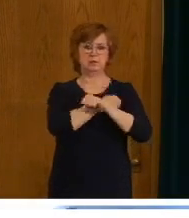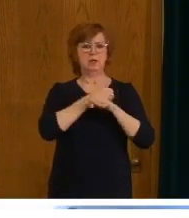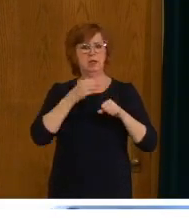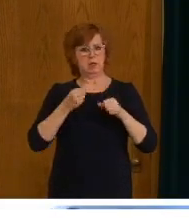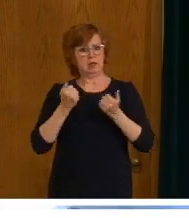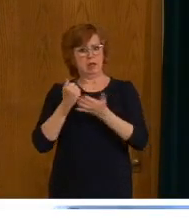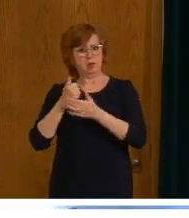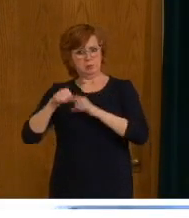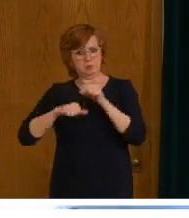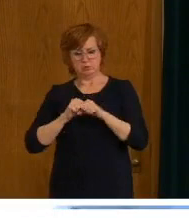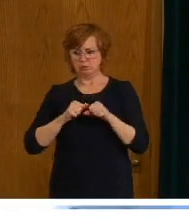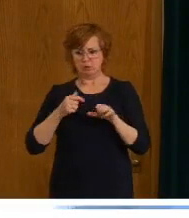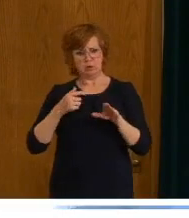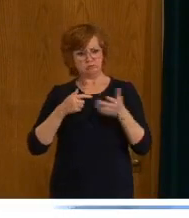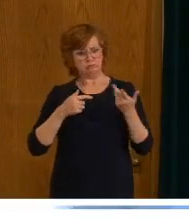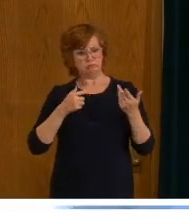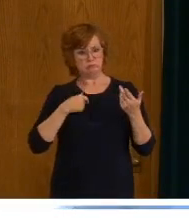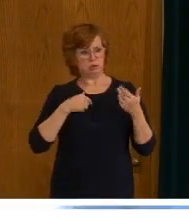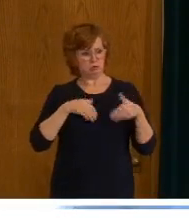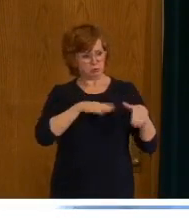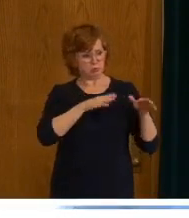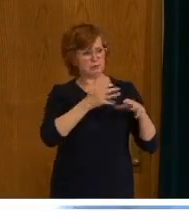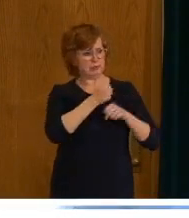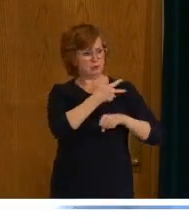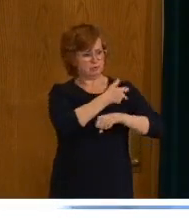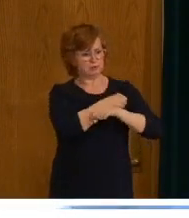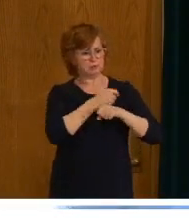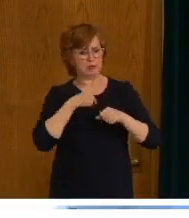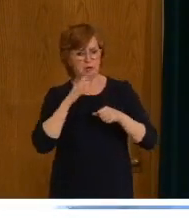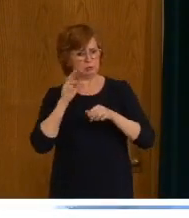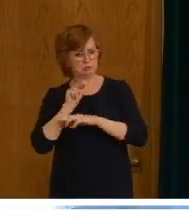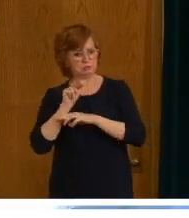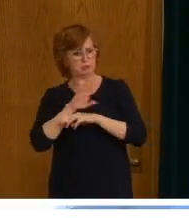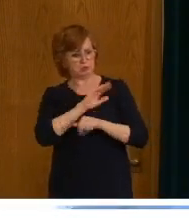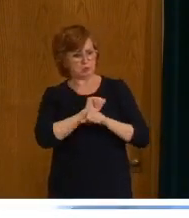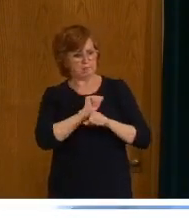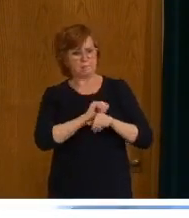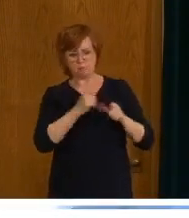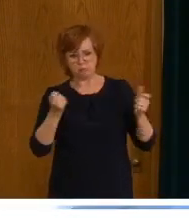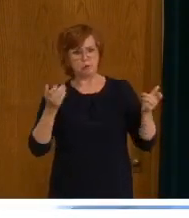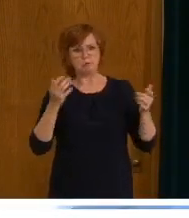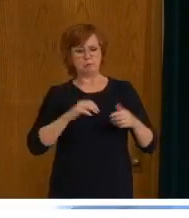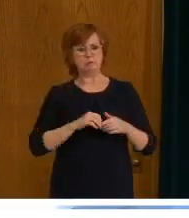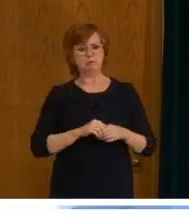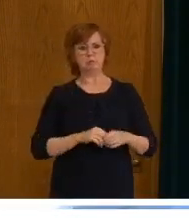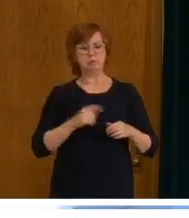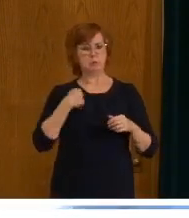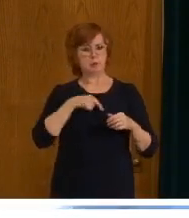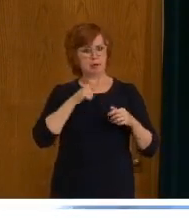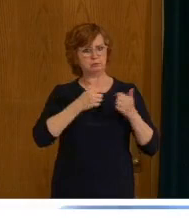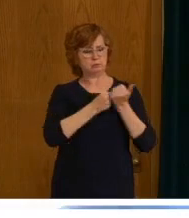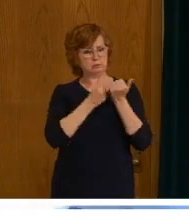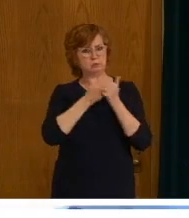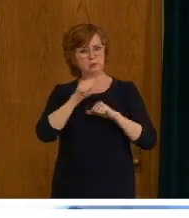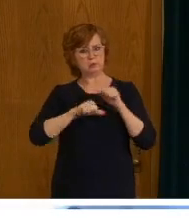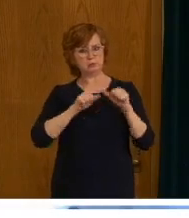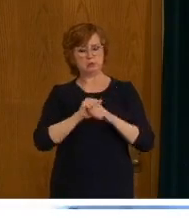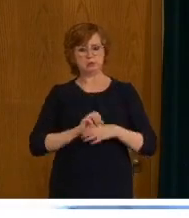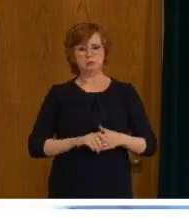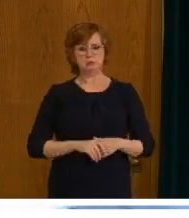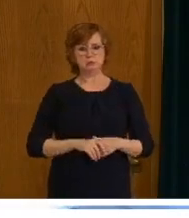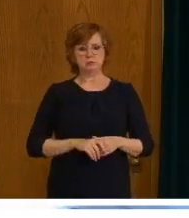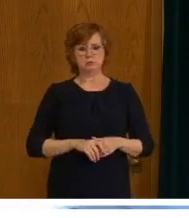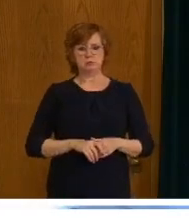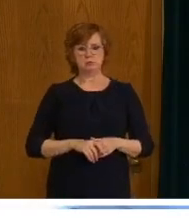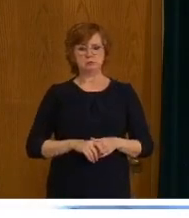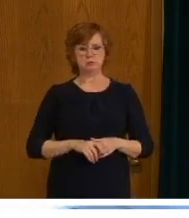appointment, and also then focus and finish with the second dose. Because again, from other jurisdictions, we saw that there's sometimes a bit of a lag in people